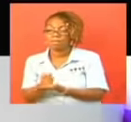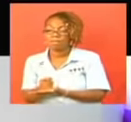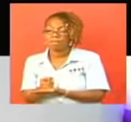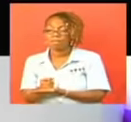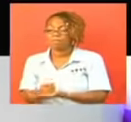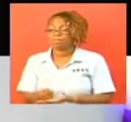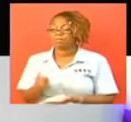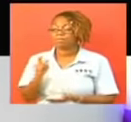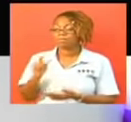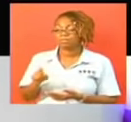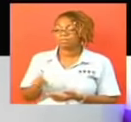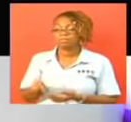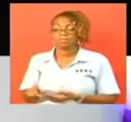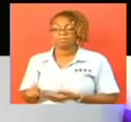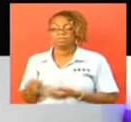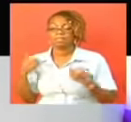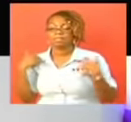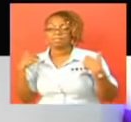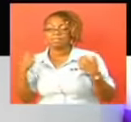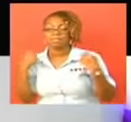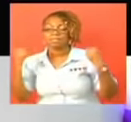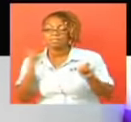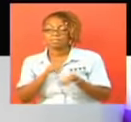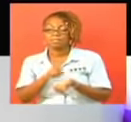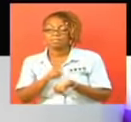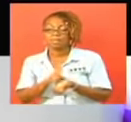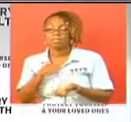need of such exercise.